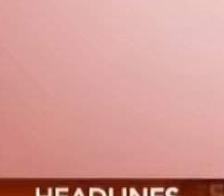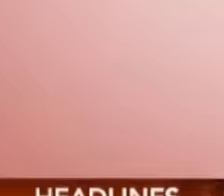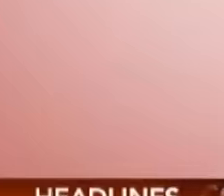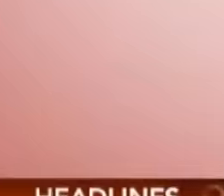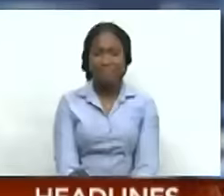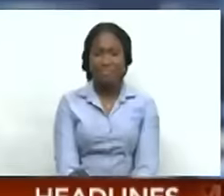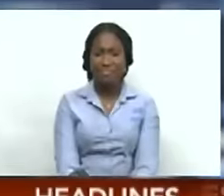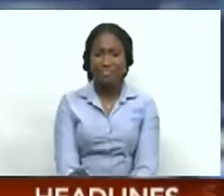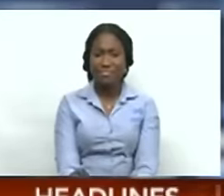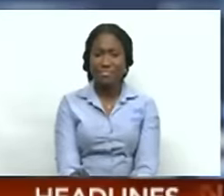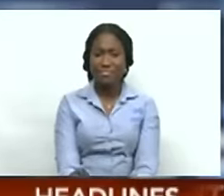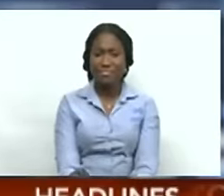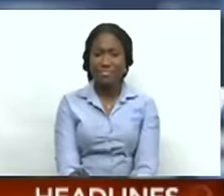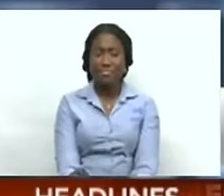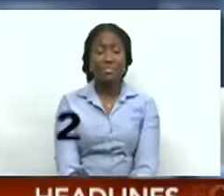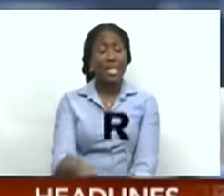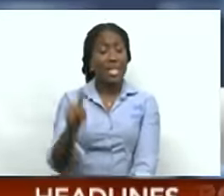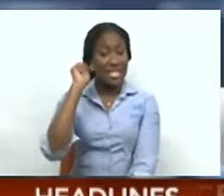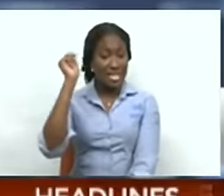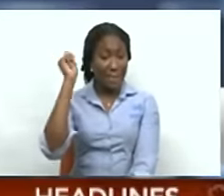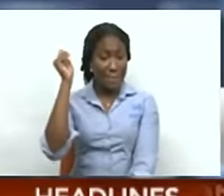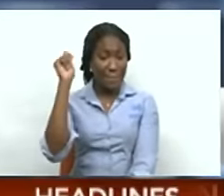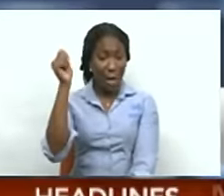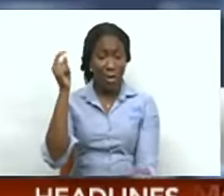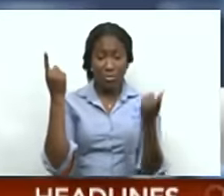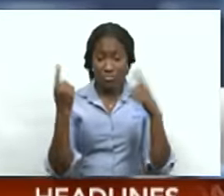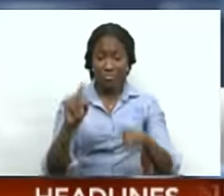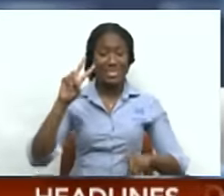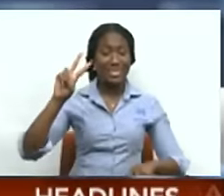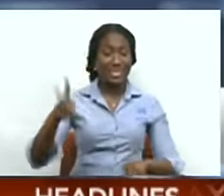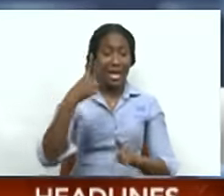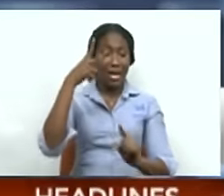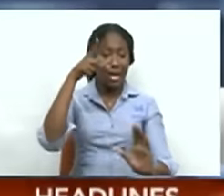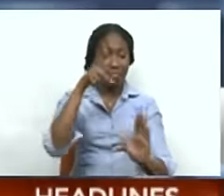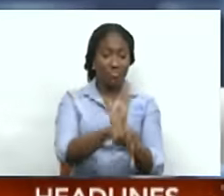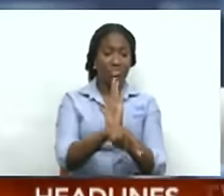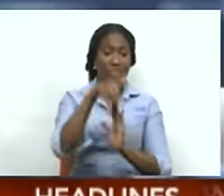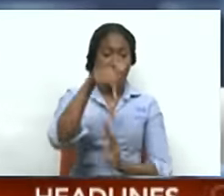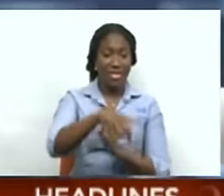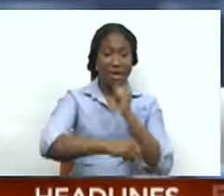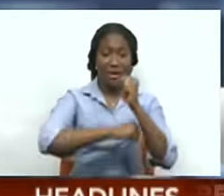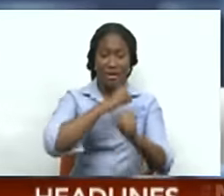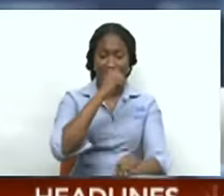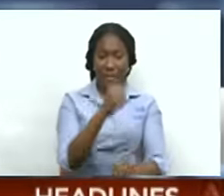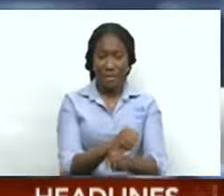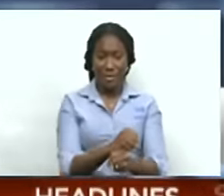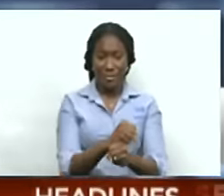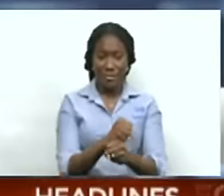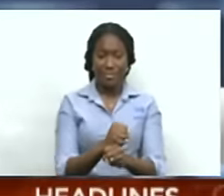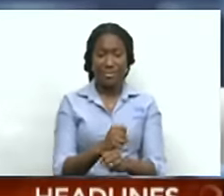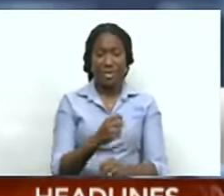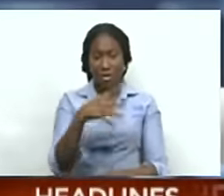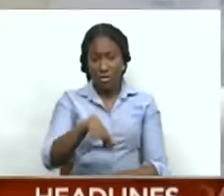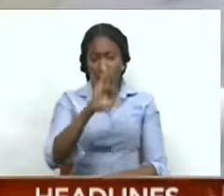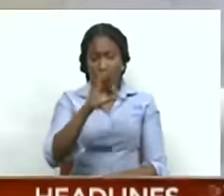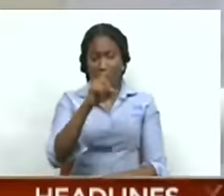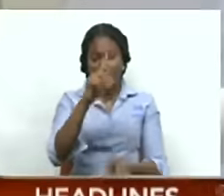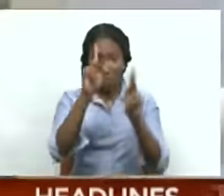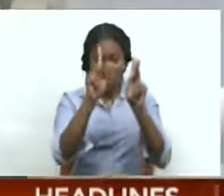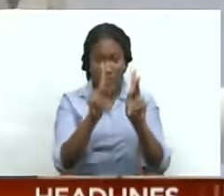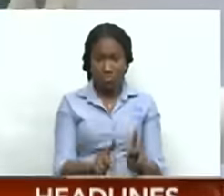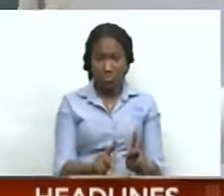Tobago recorded its second murder for the year after Akinde Bisun of Susu Lands was found dead in Old Grange. CNC3 News understands